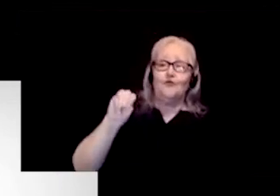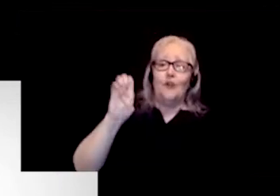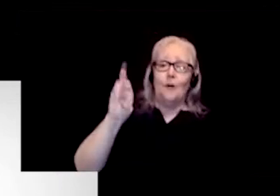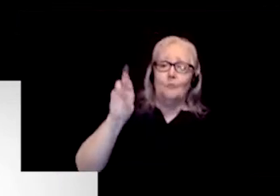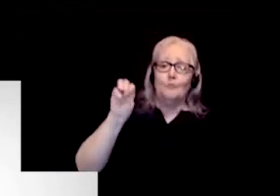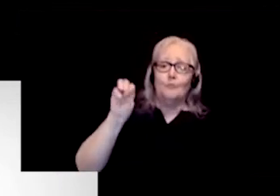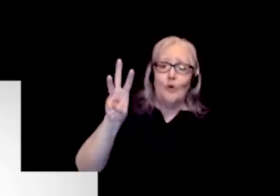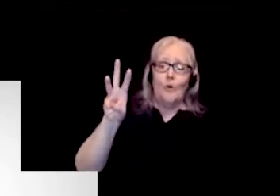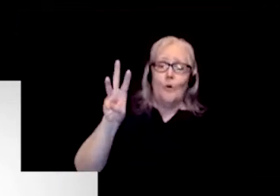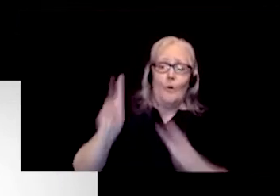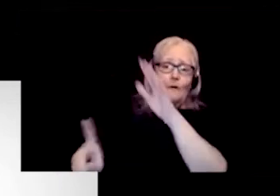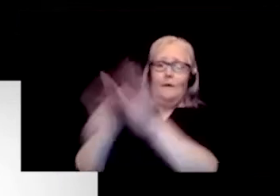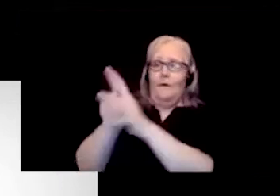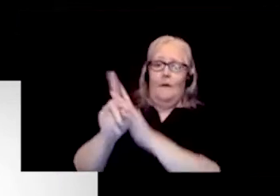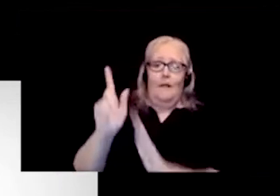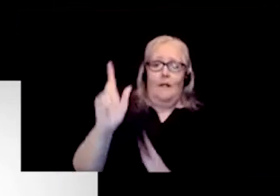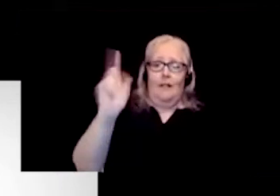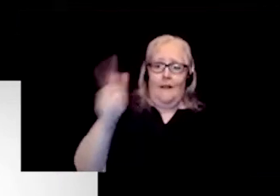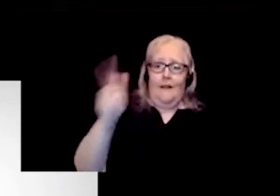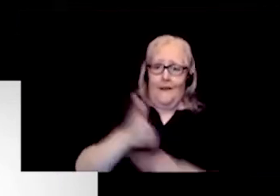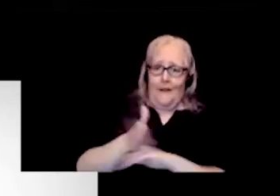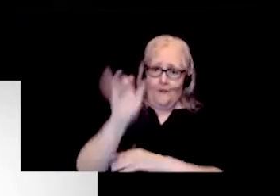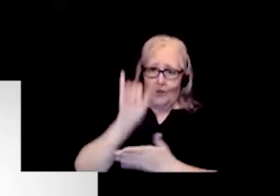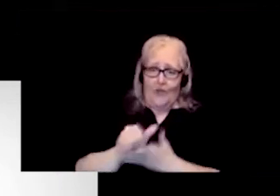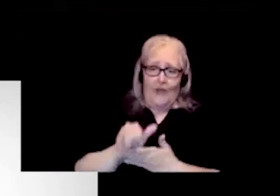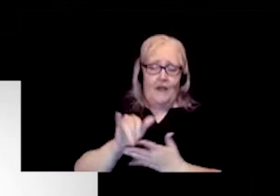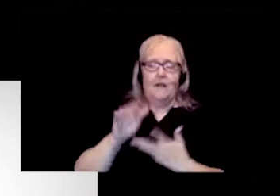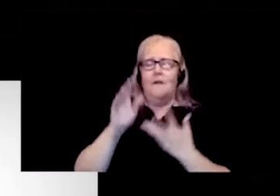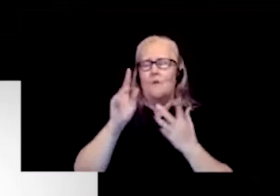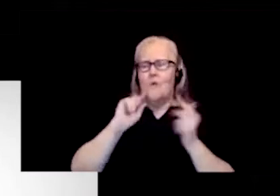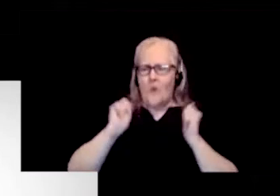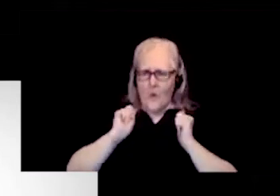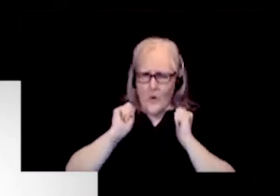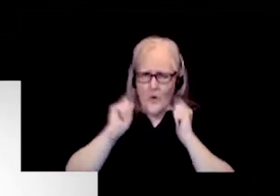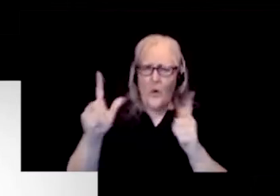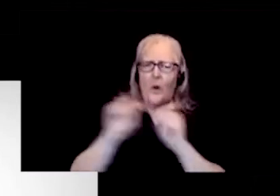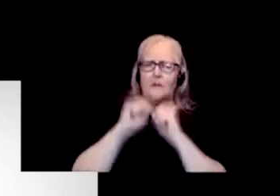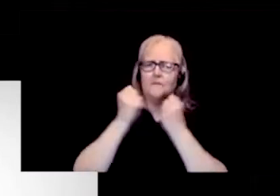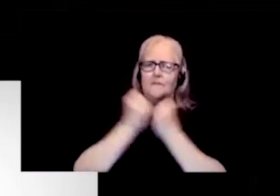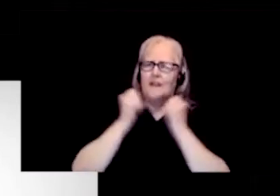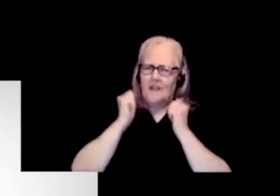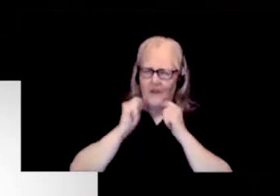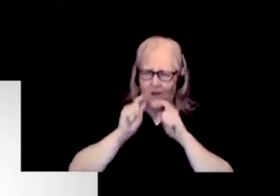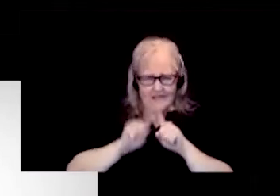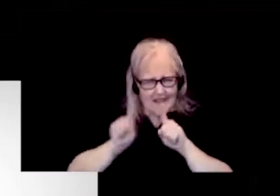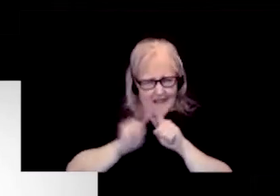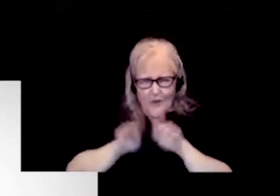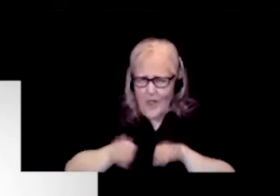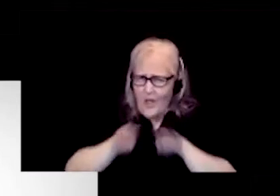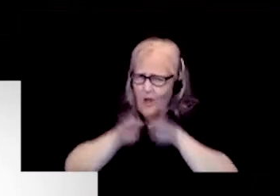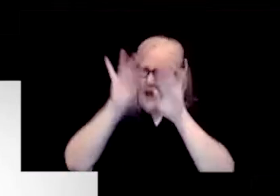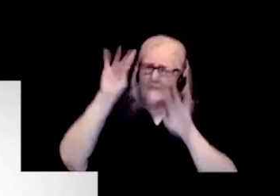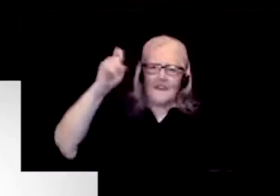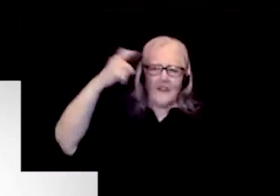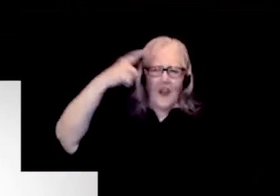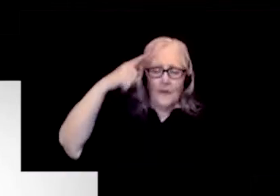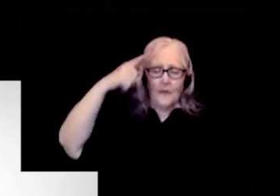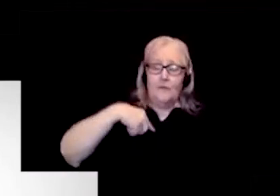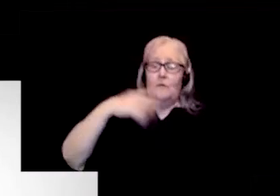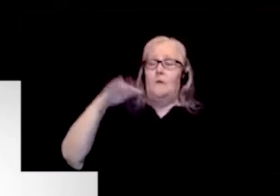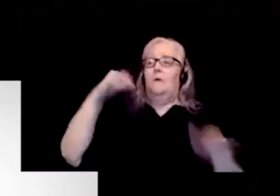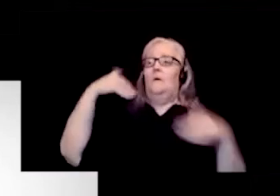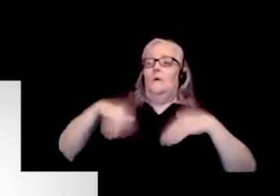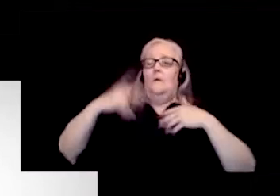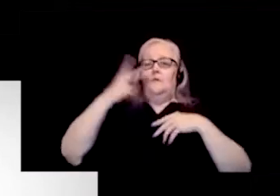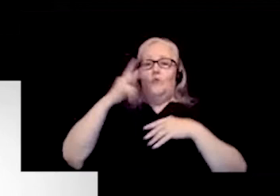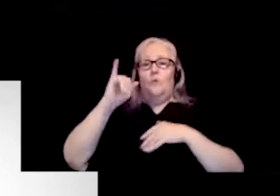country, and at all levels of society, at all levels of government, we saw the imposition of policies, again, to